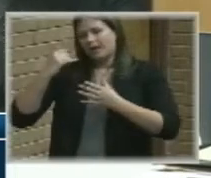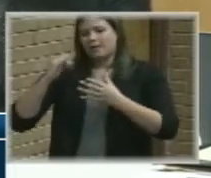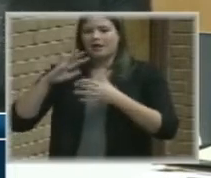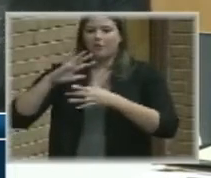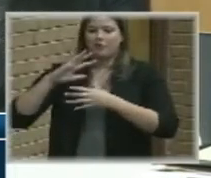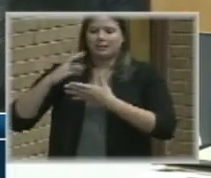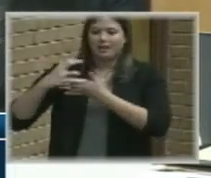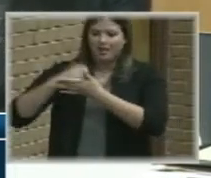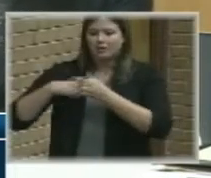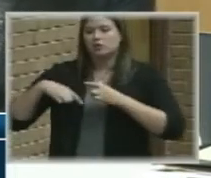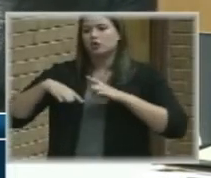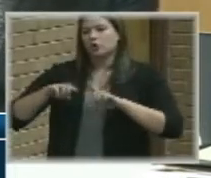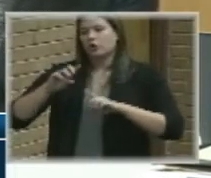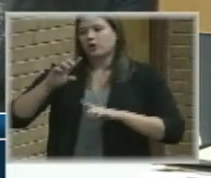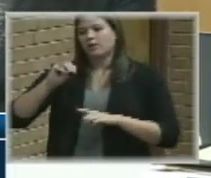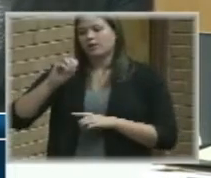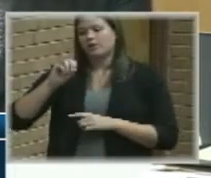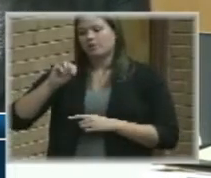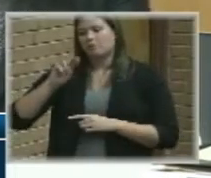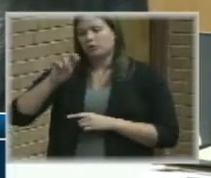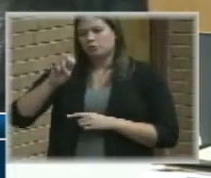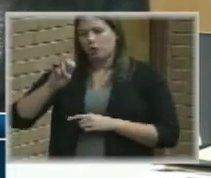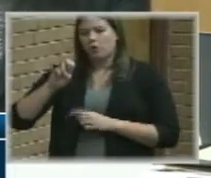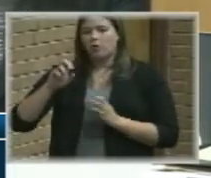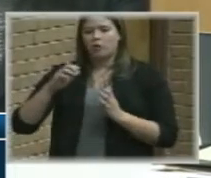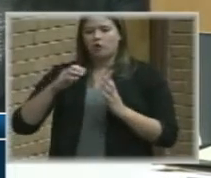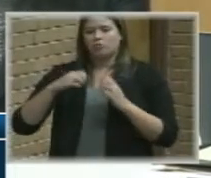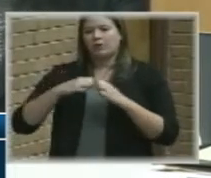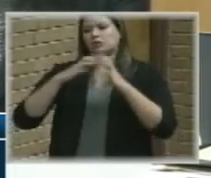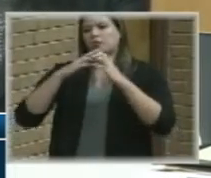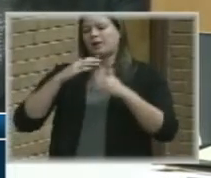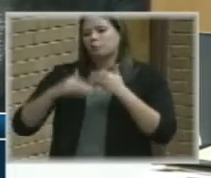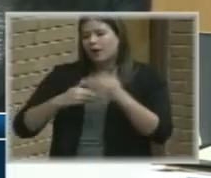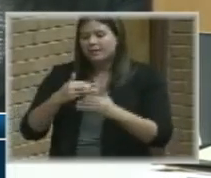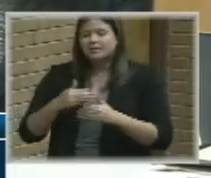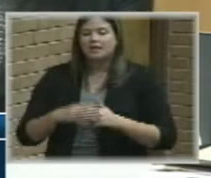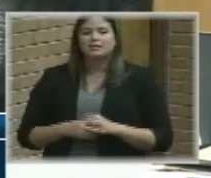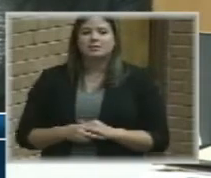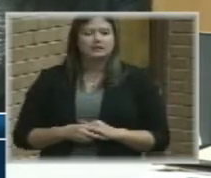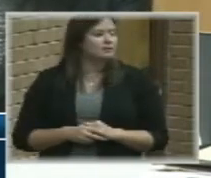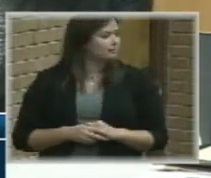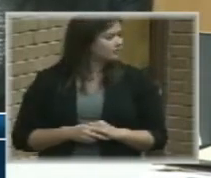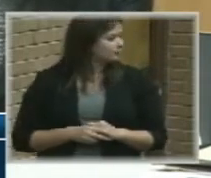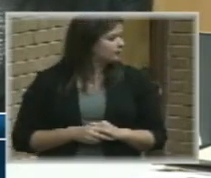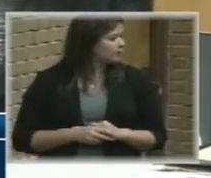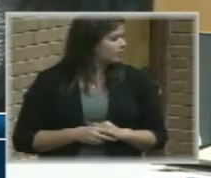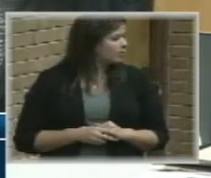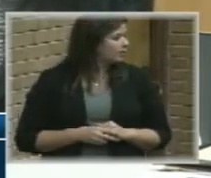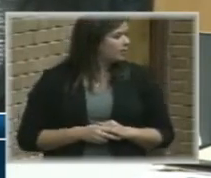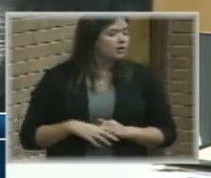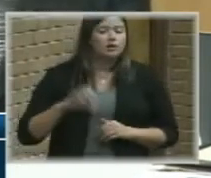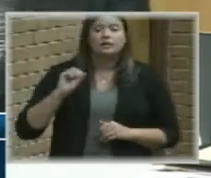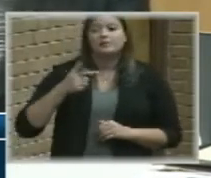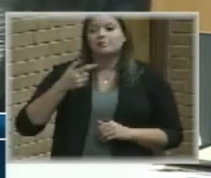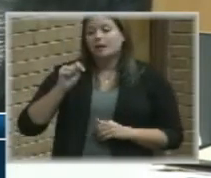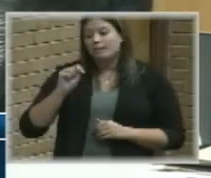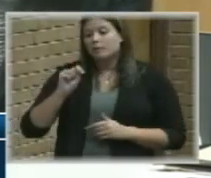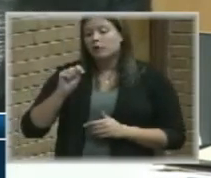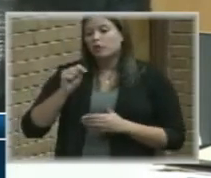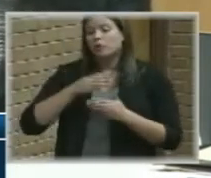charrette process. An update to our council member on the corner. The September weekends